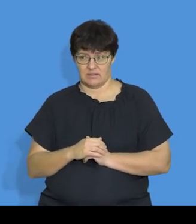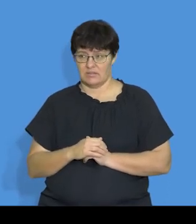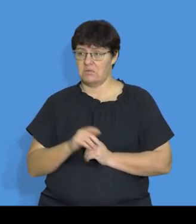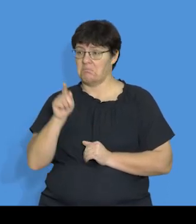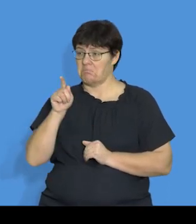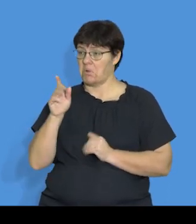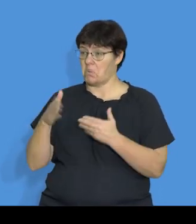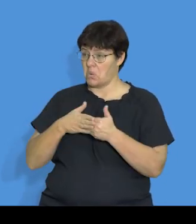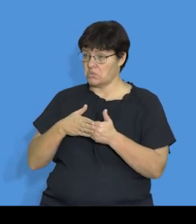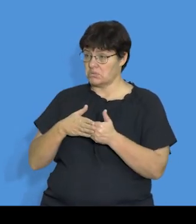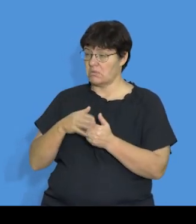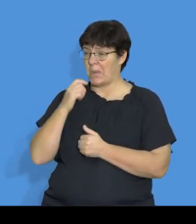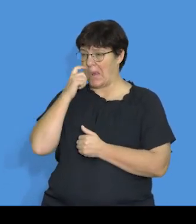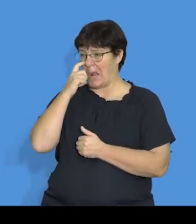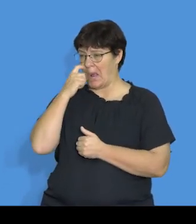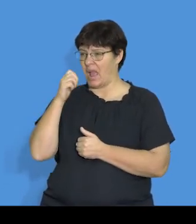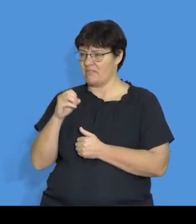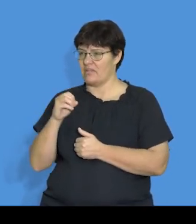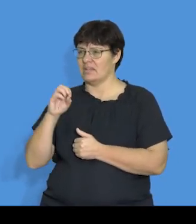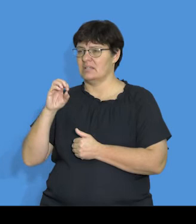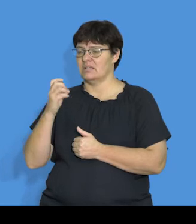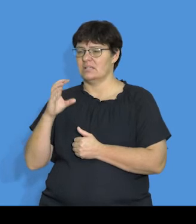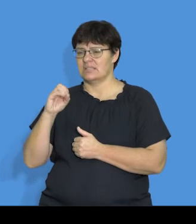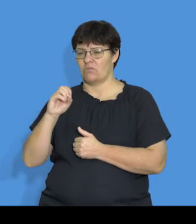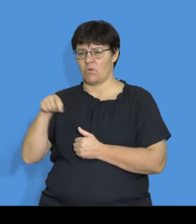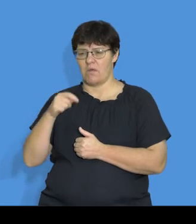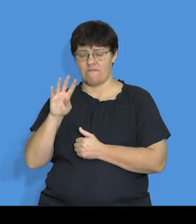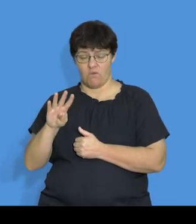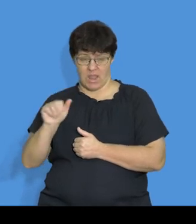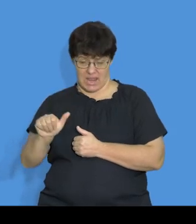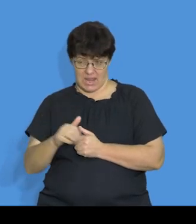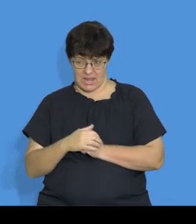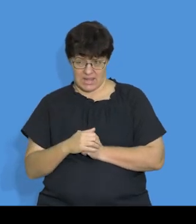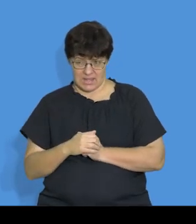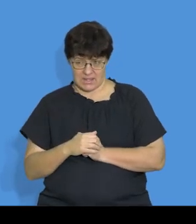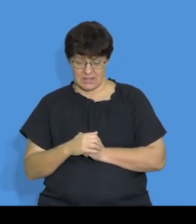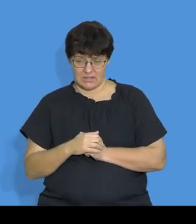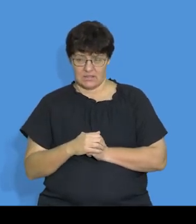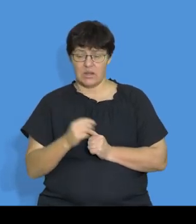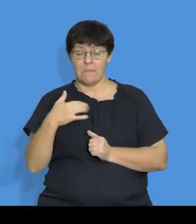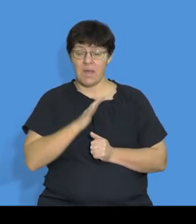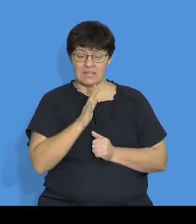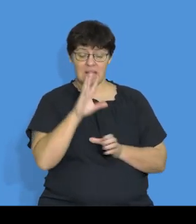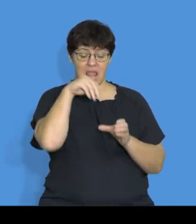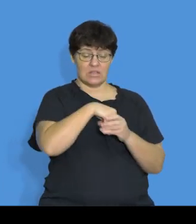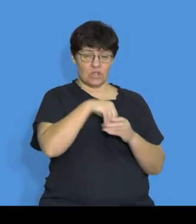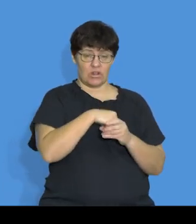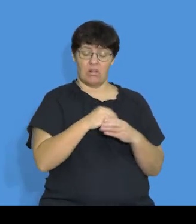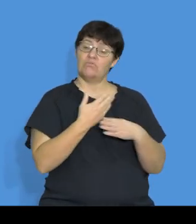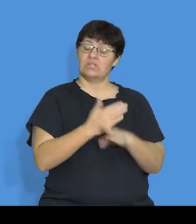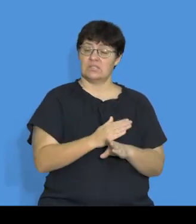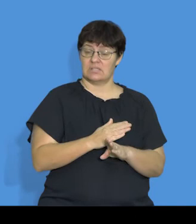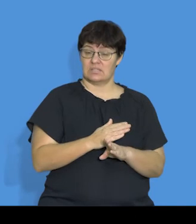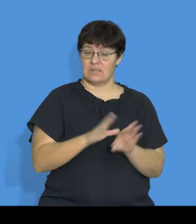got an ammeter reading of what? 0.4 amperes. Now we are supposed to calculate the internal resistance of